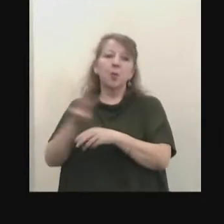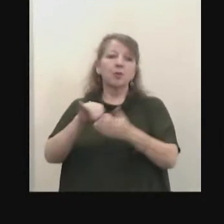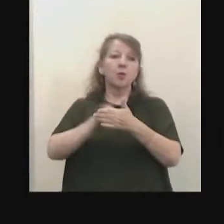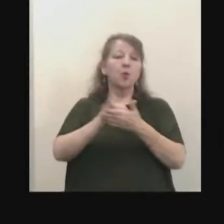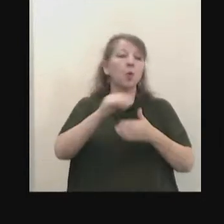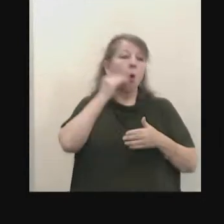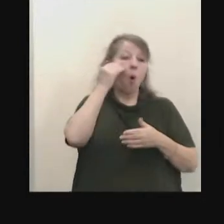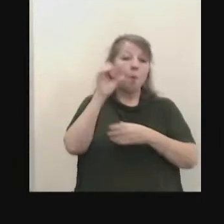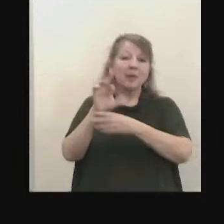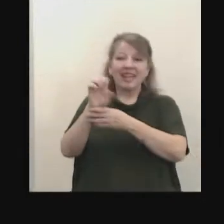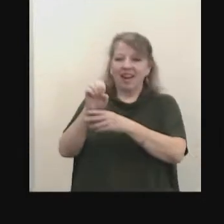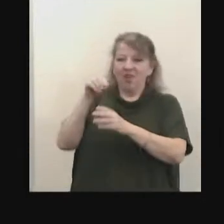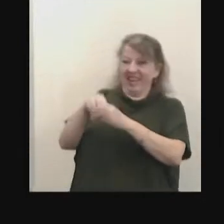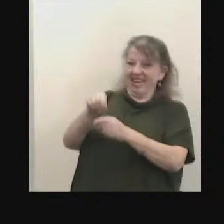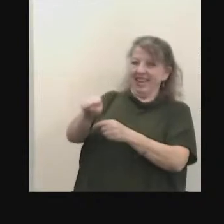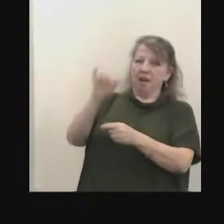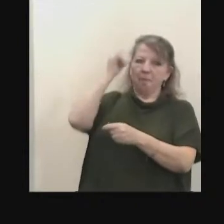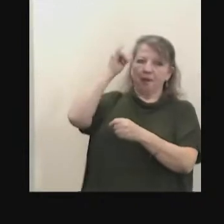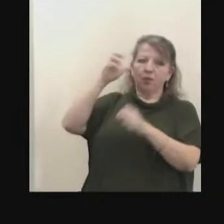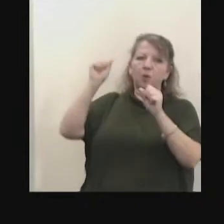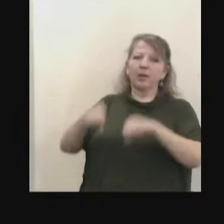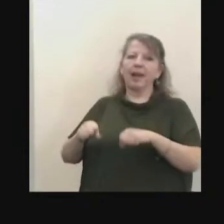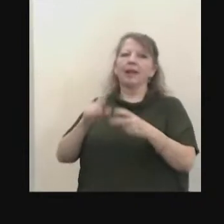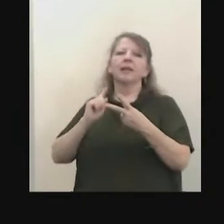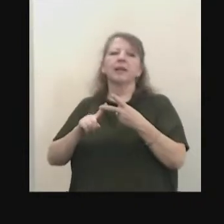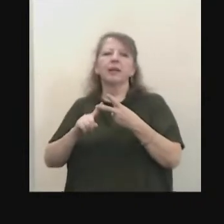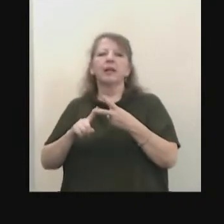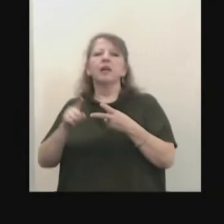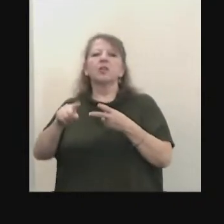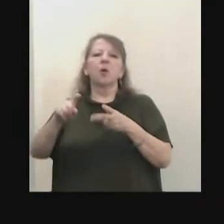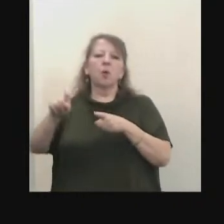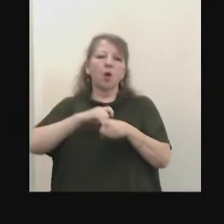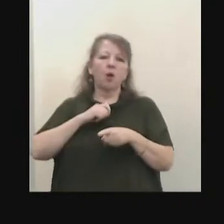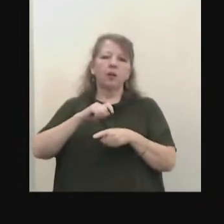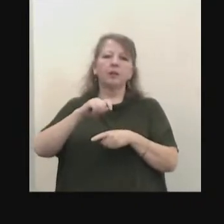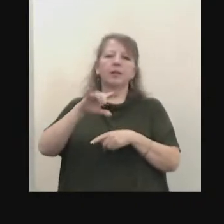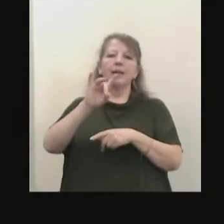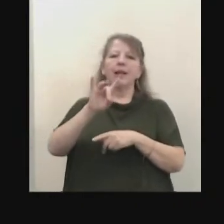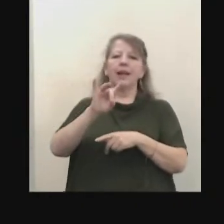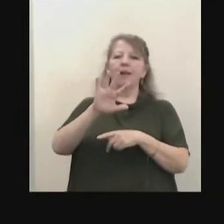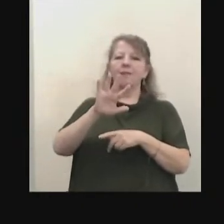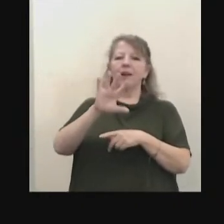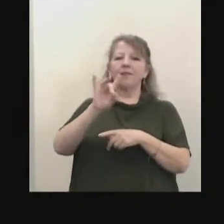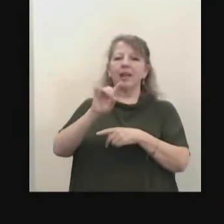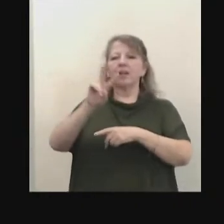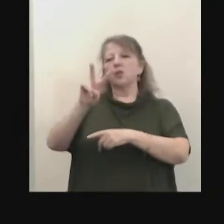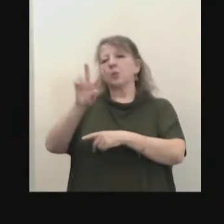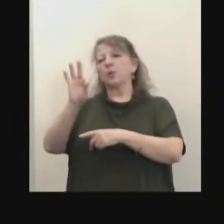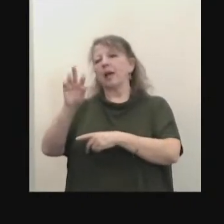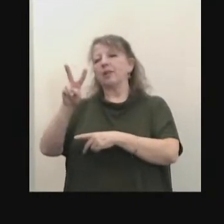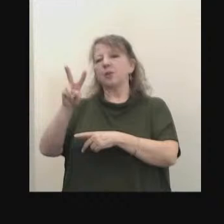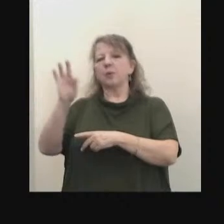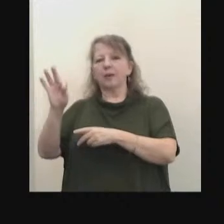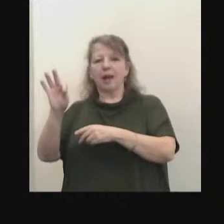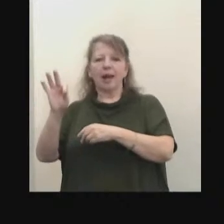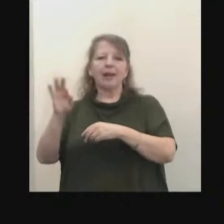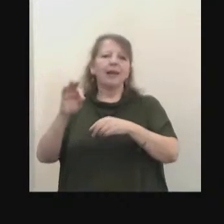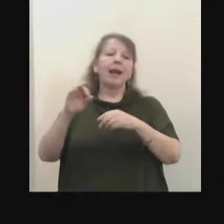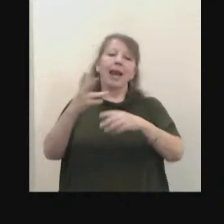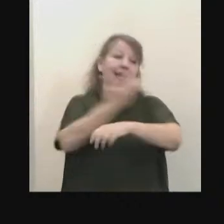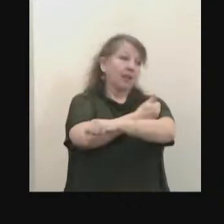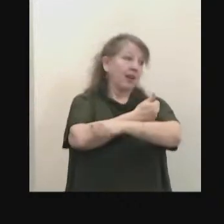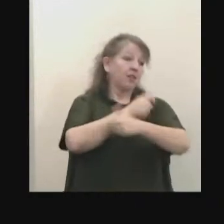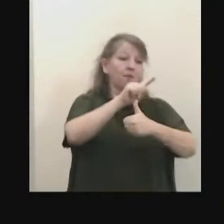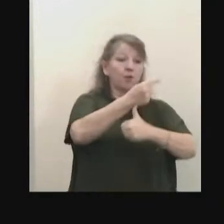Buffalo and at SUNY Erie South. You can call us at 858-2929 to get vaccinated, whether it's the first dose, second dose, a booster